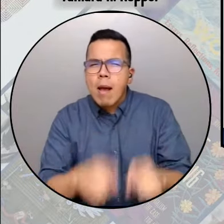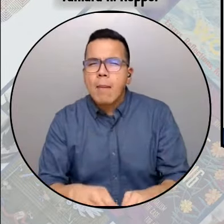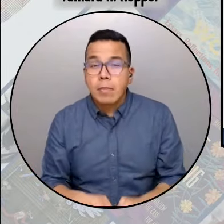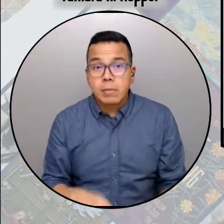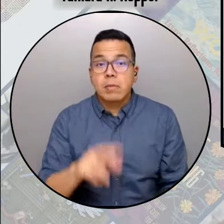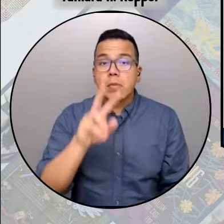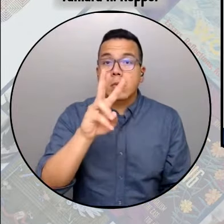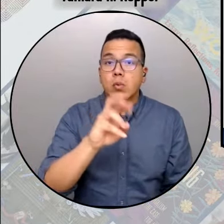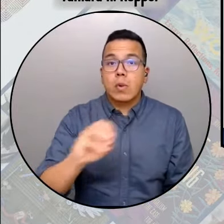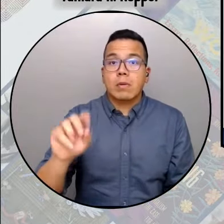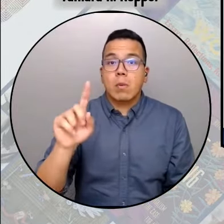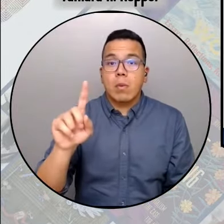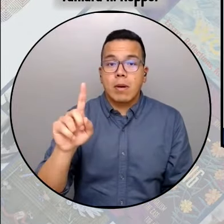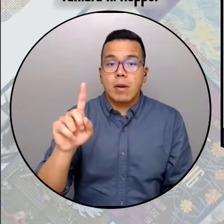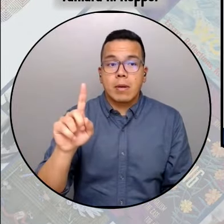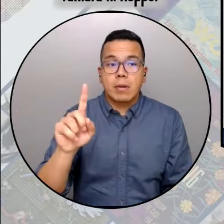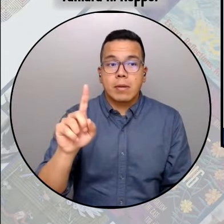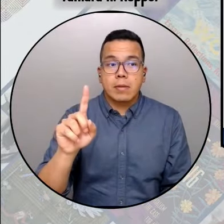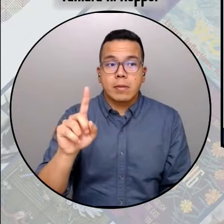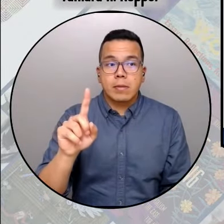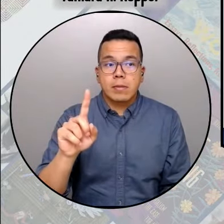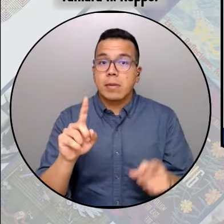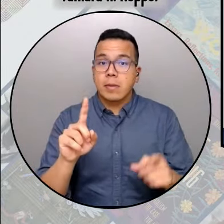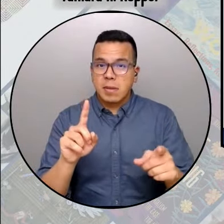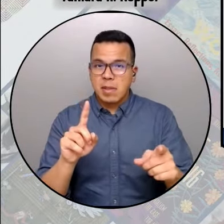time that he was about to be executed.